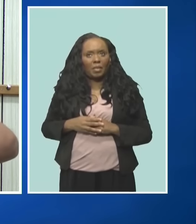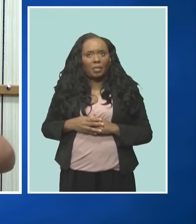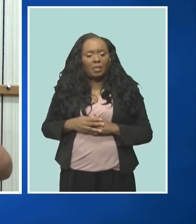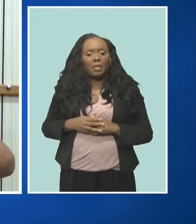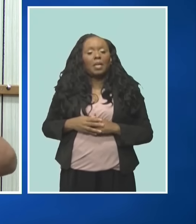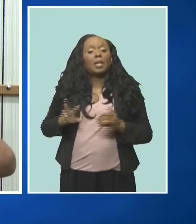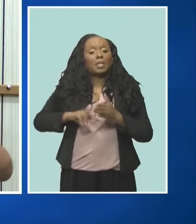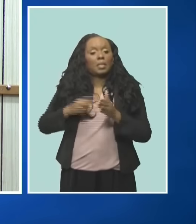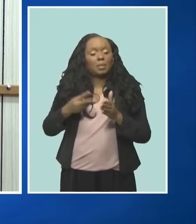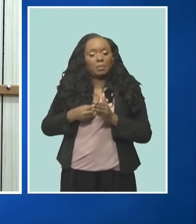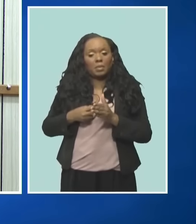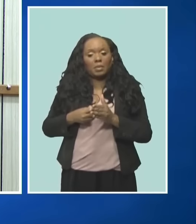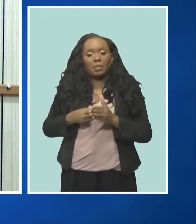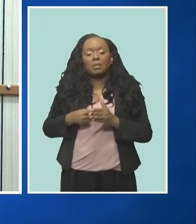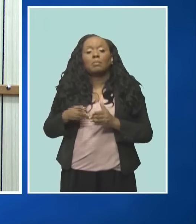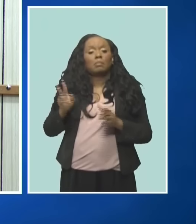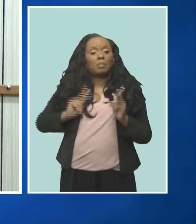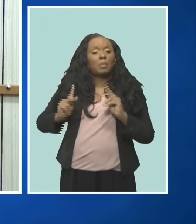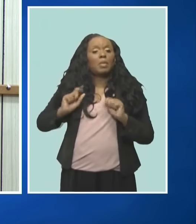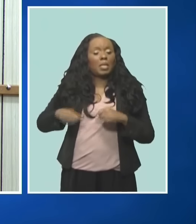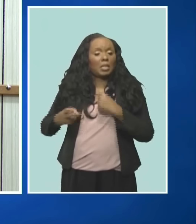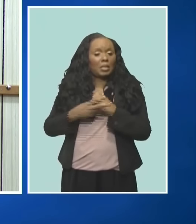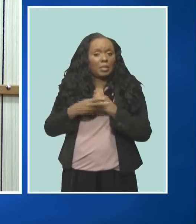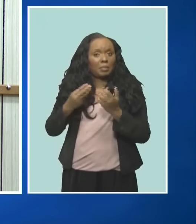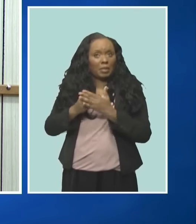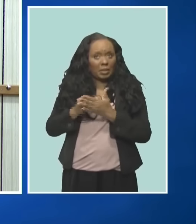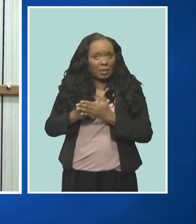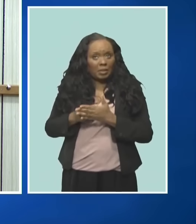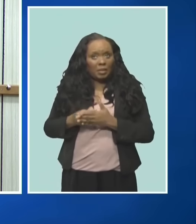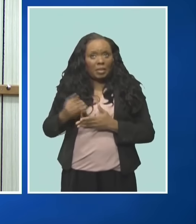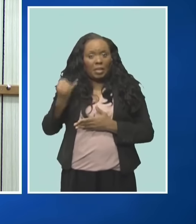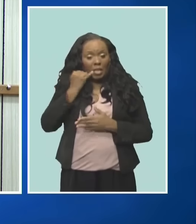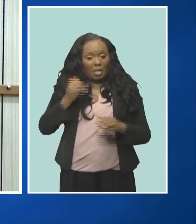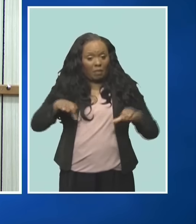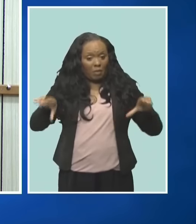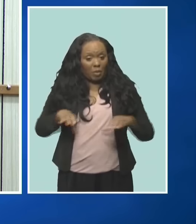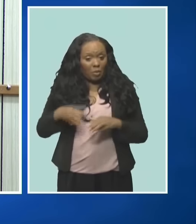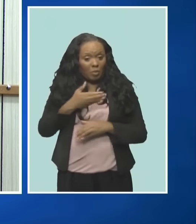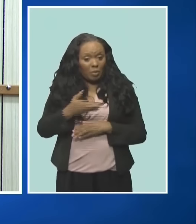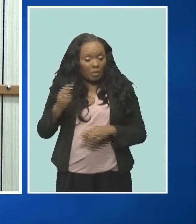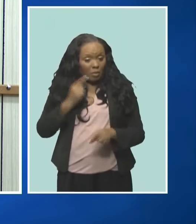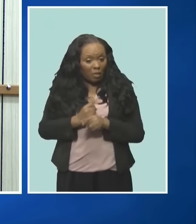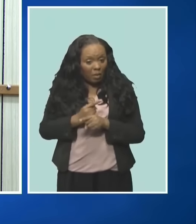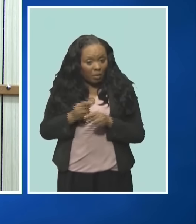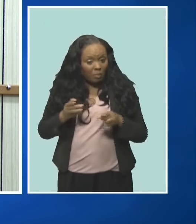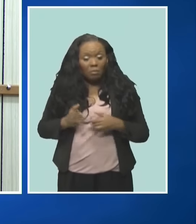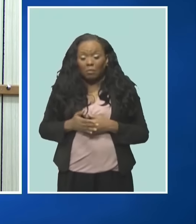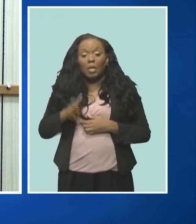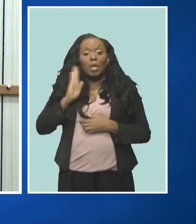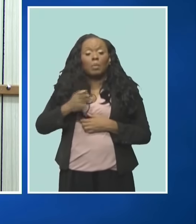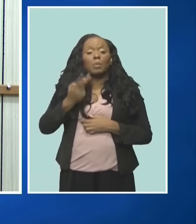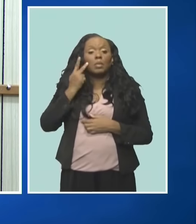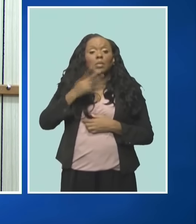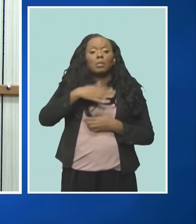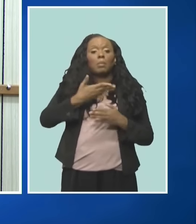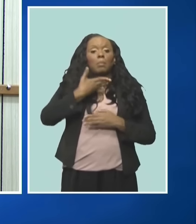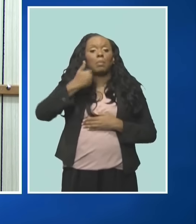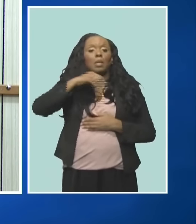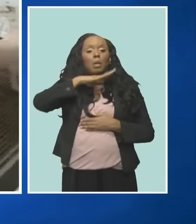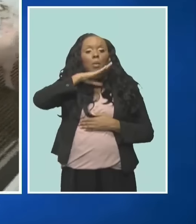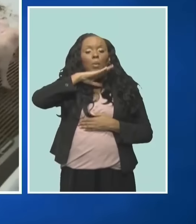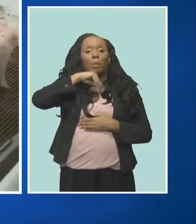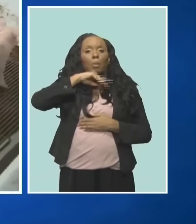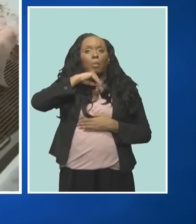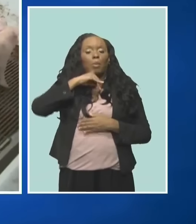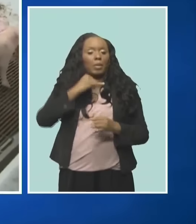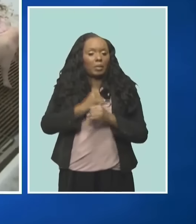public. And I think that if we do things the right way, we should see a better pork industry in Barbados.